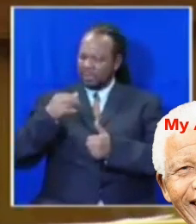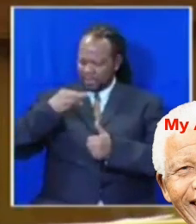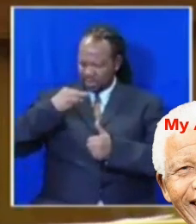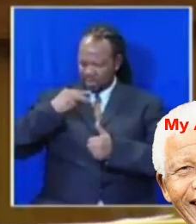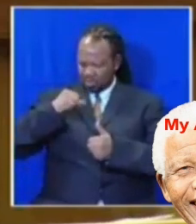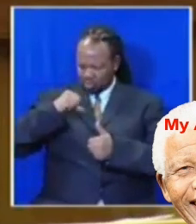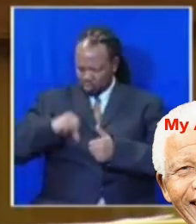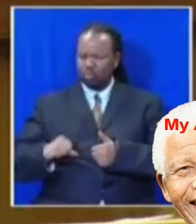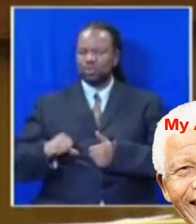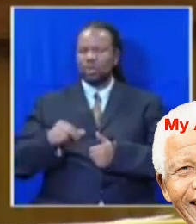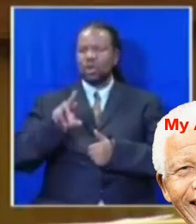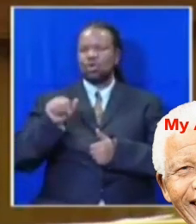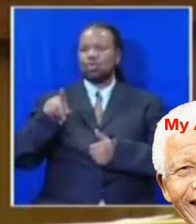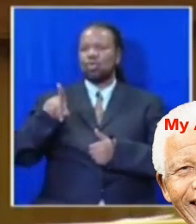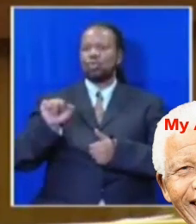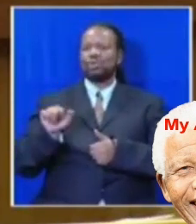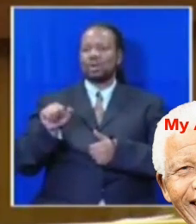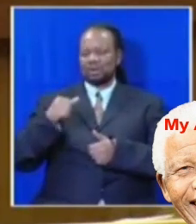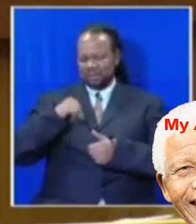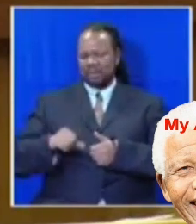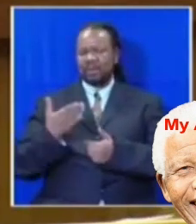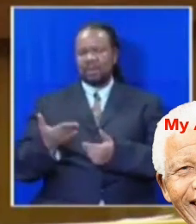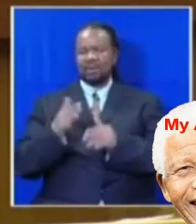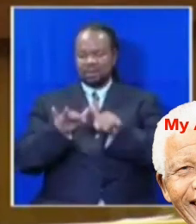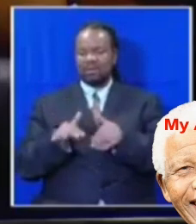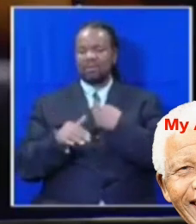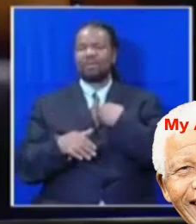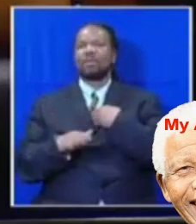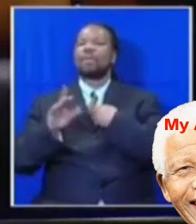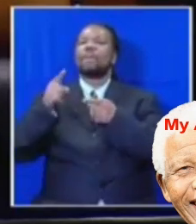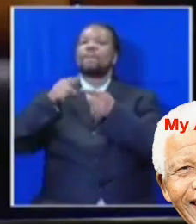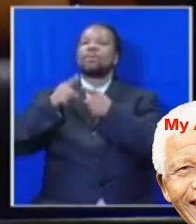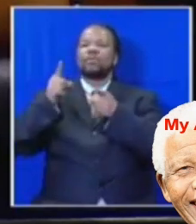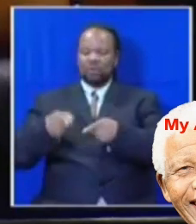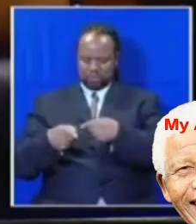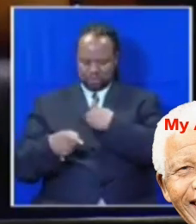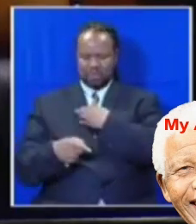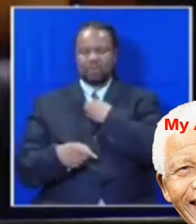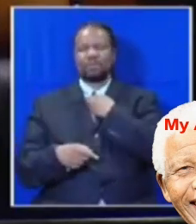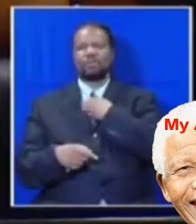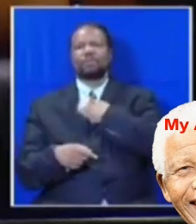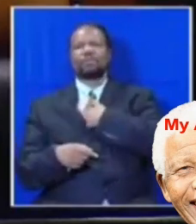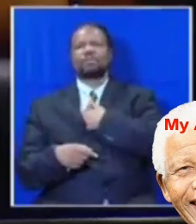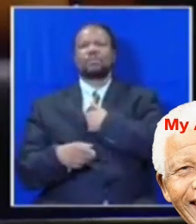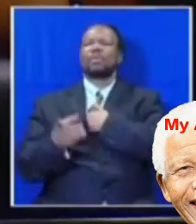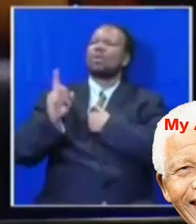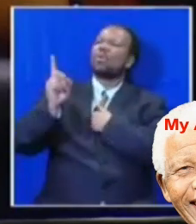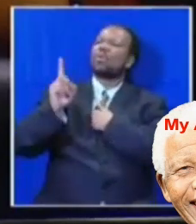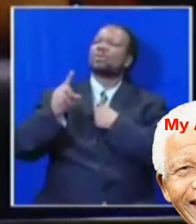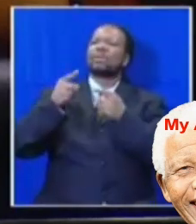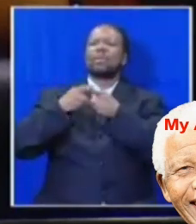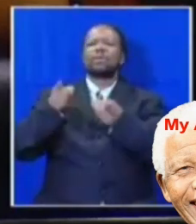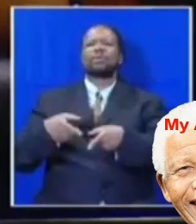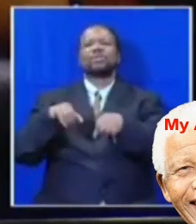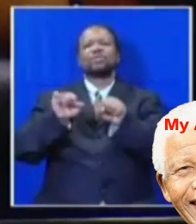the sanctioning of On a its point total of order, disregard. House Chair. I think Order. What is your point of order, I honourable think member?